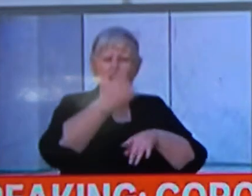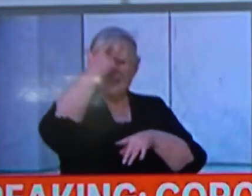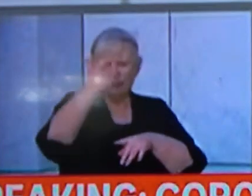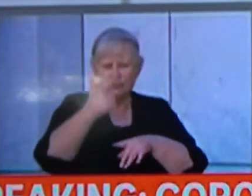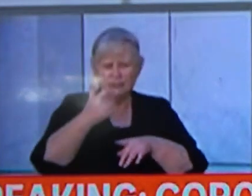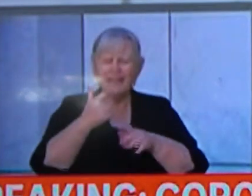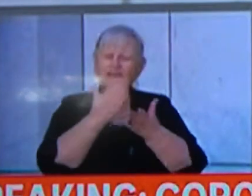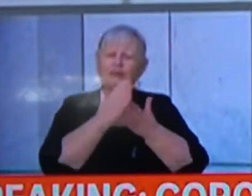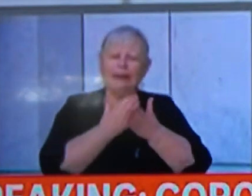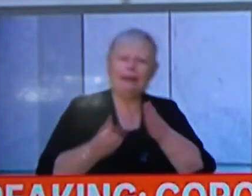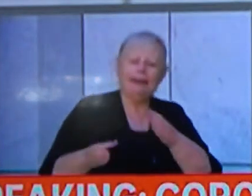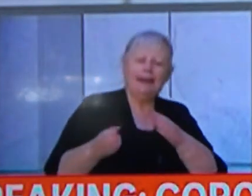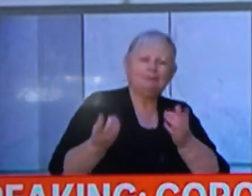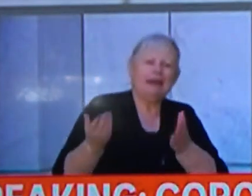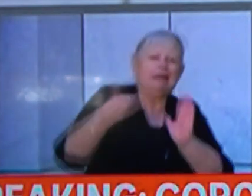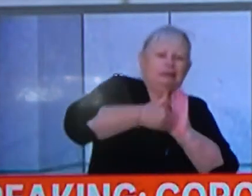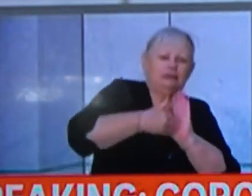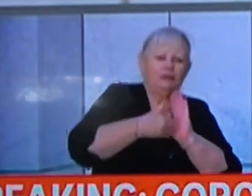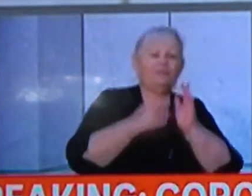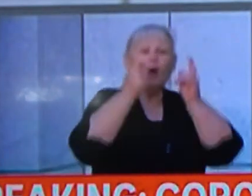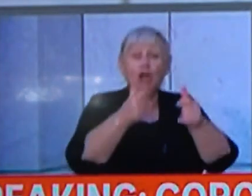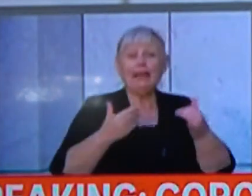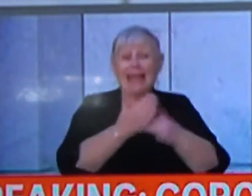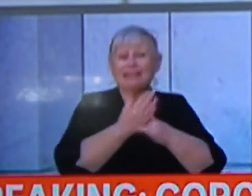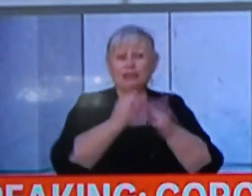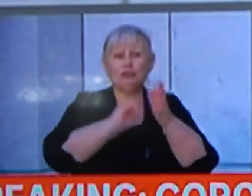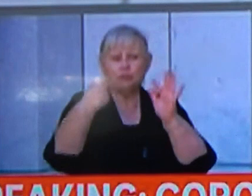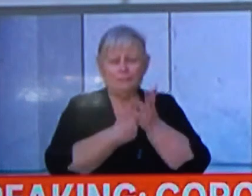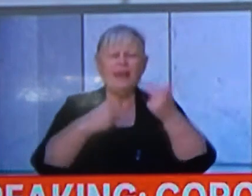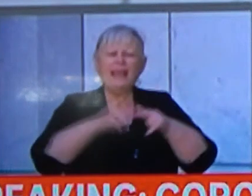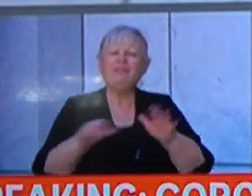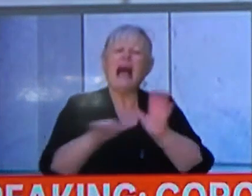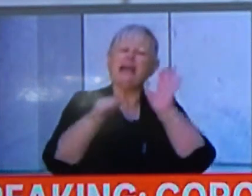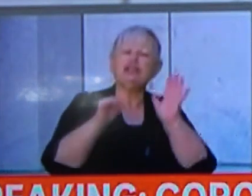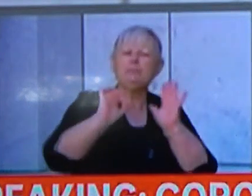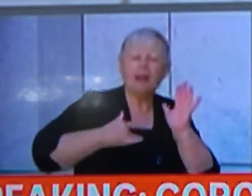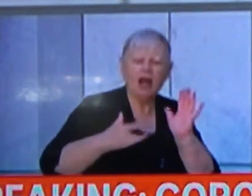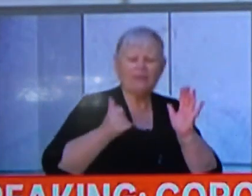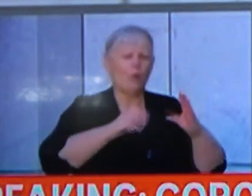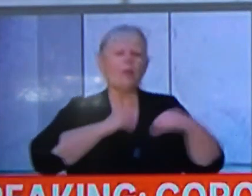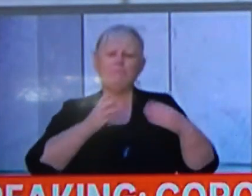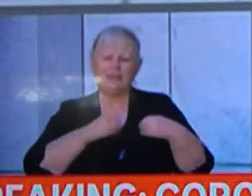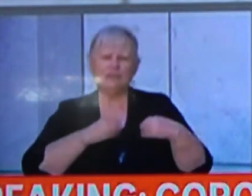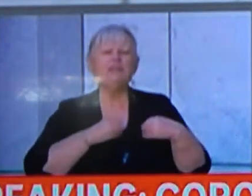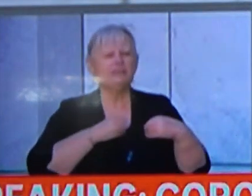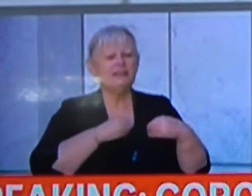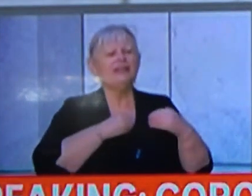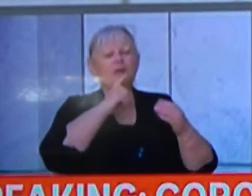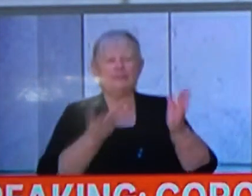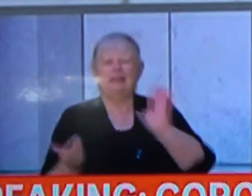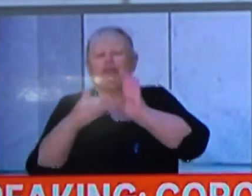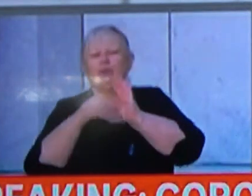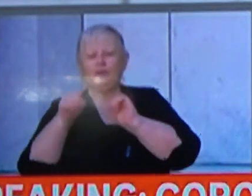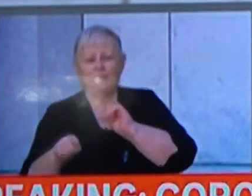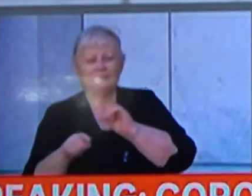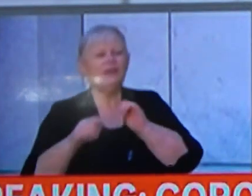existing provisions that allow early access to super in the event of hardship or on compassionate grounds, and is estimated